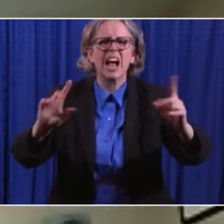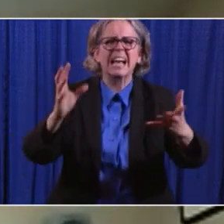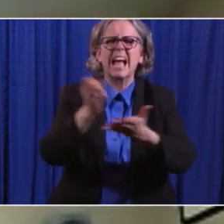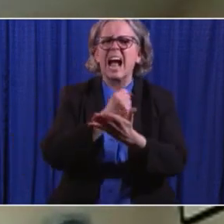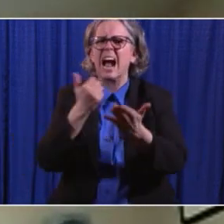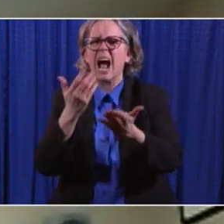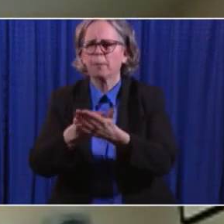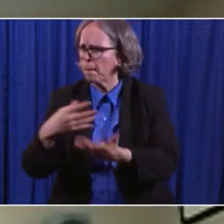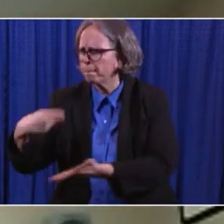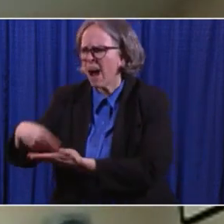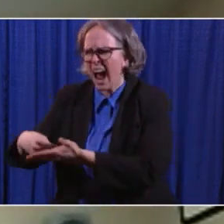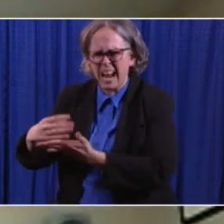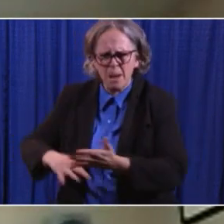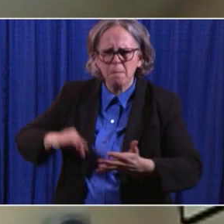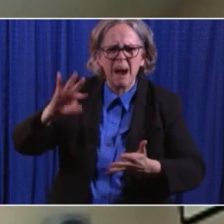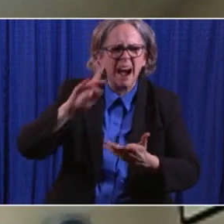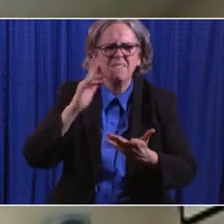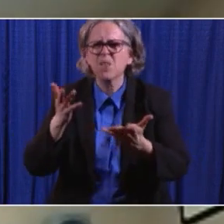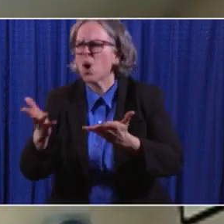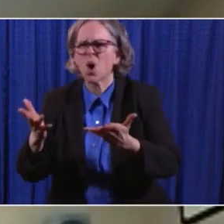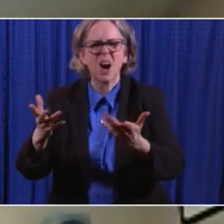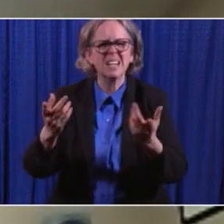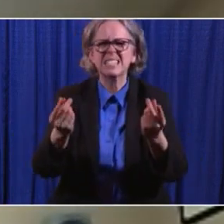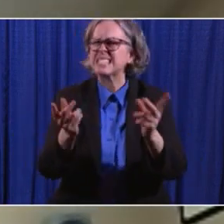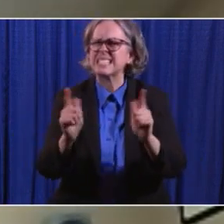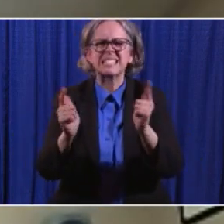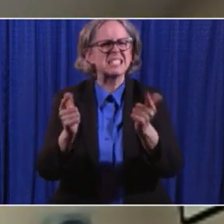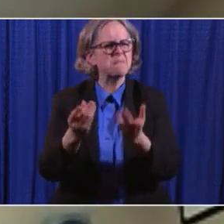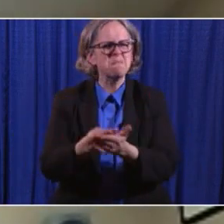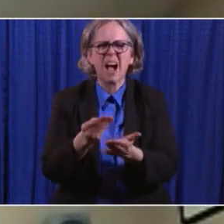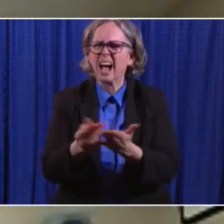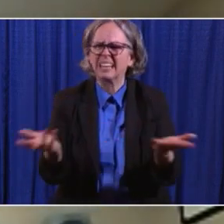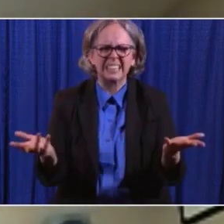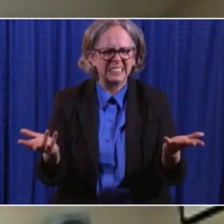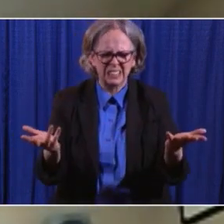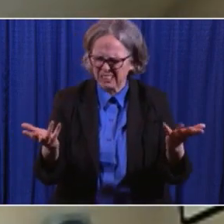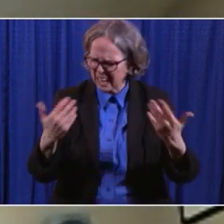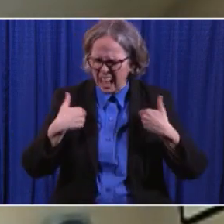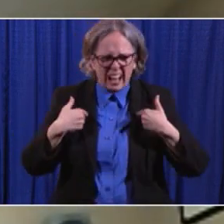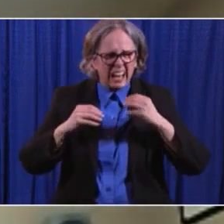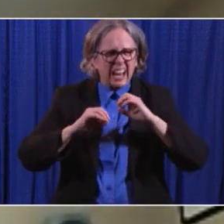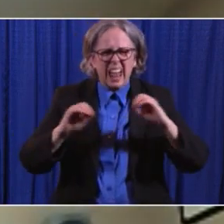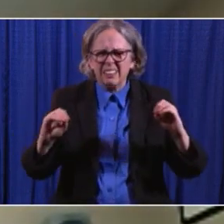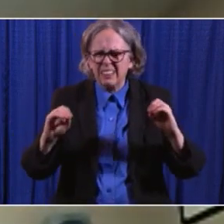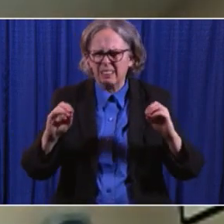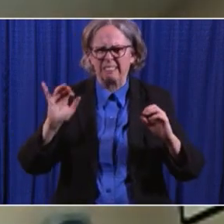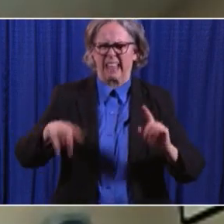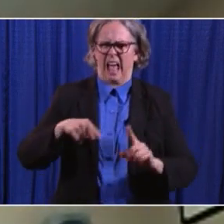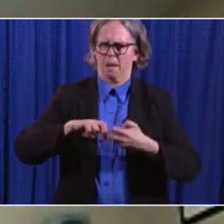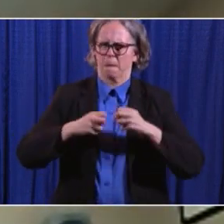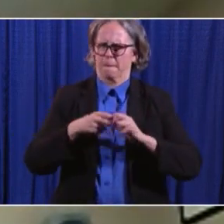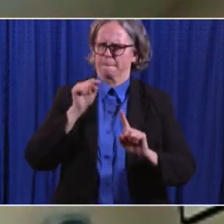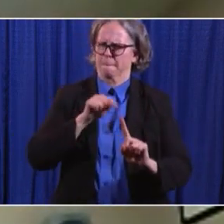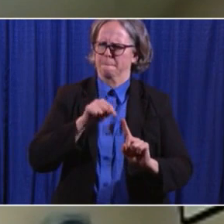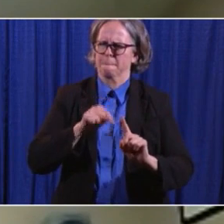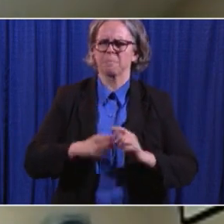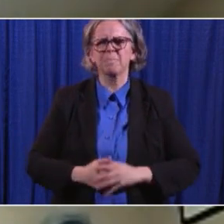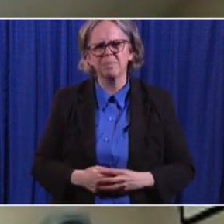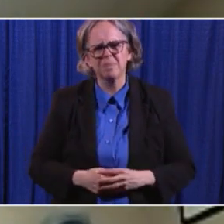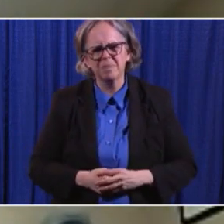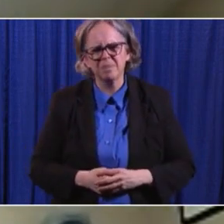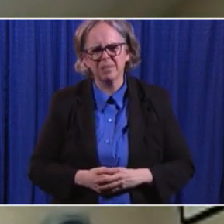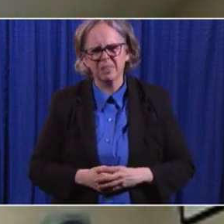really a challenge for the Child Welfare Agency. I've told my community many times, we are experts in child